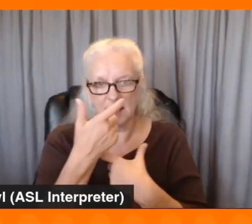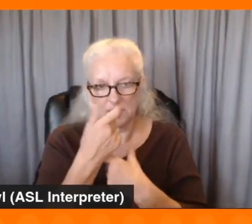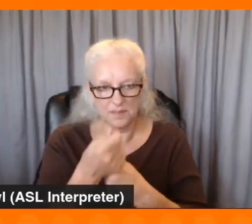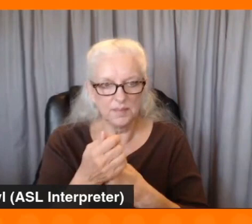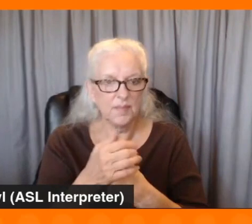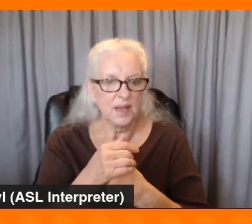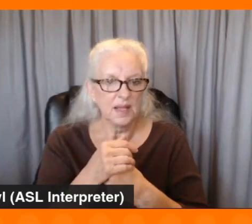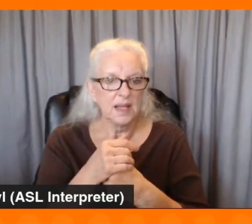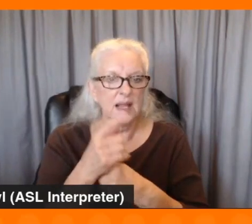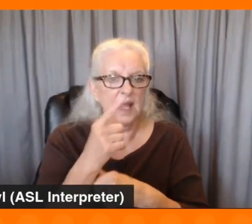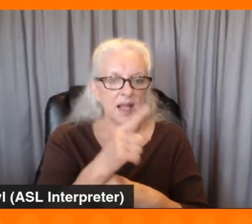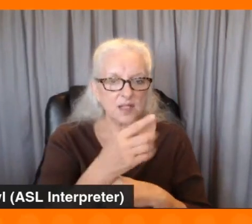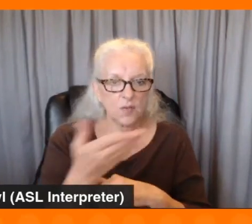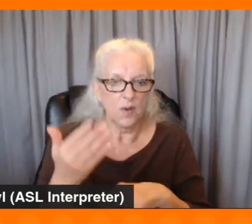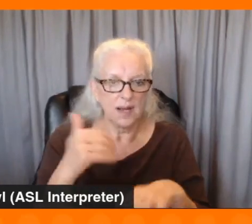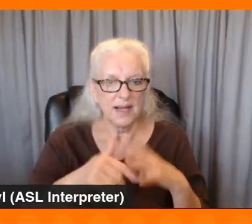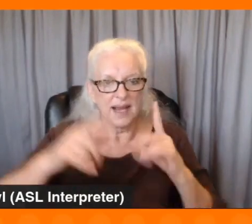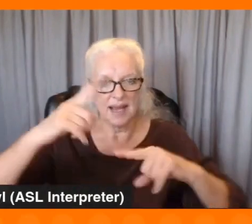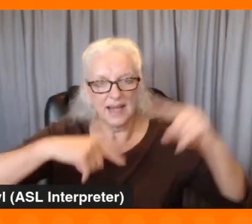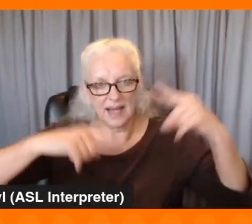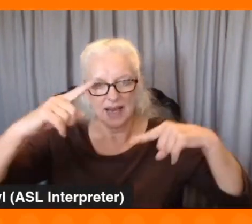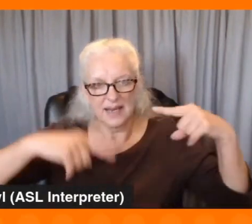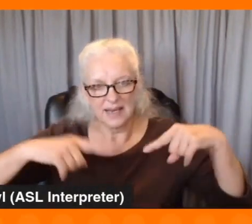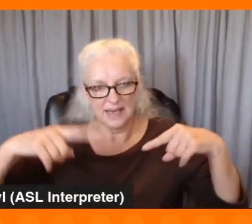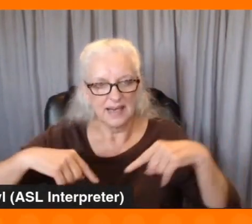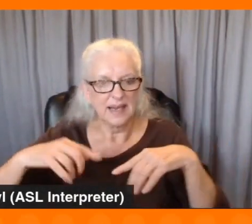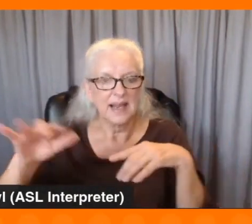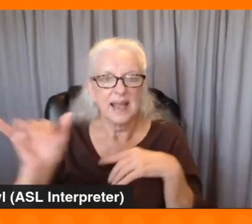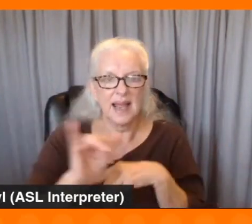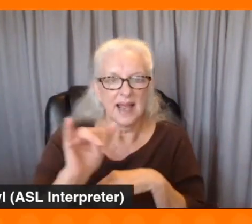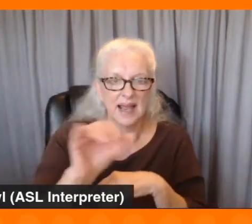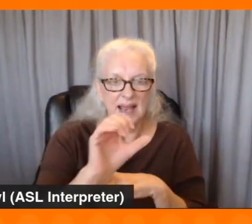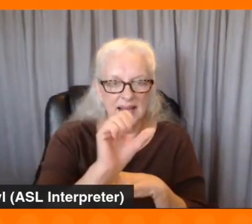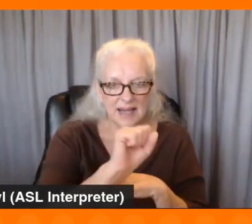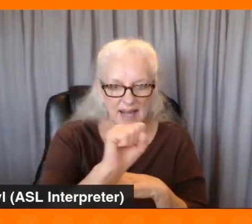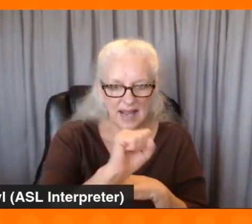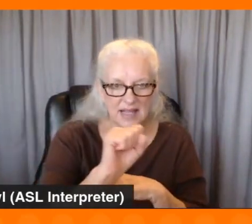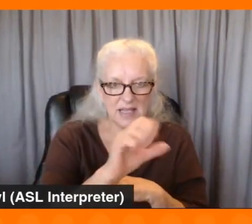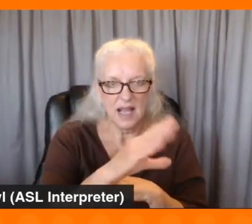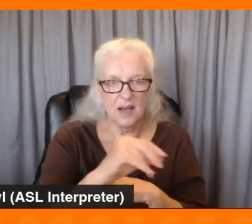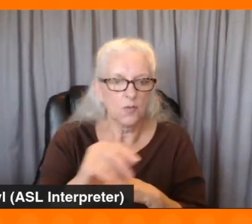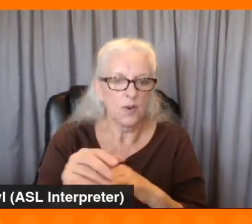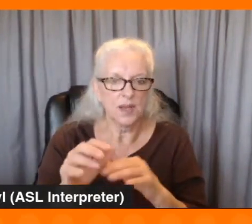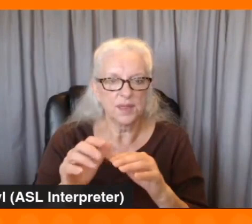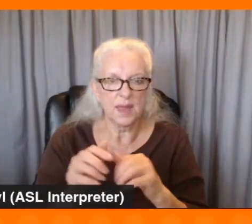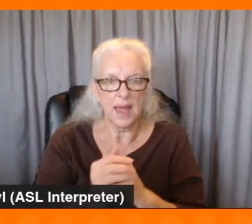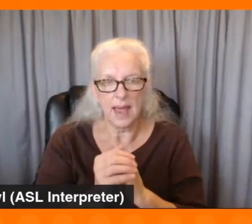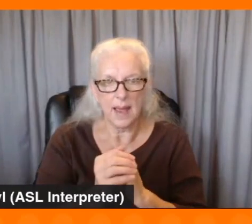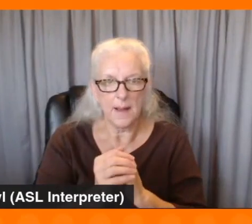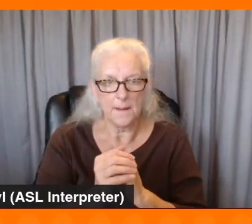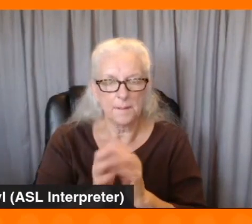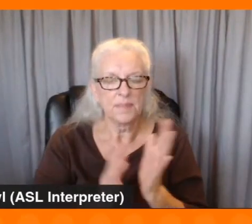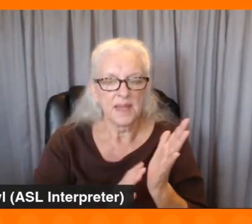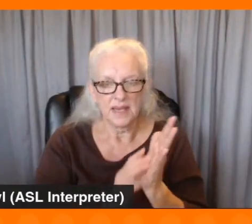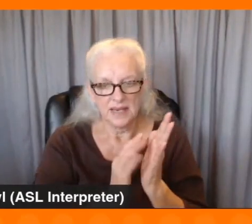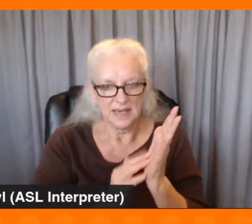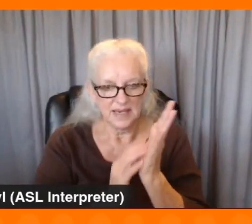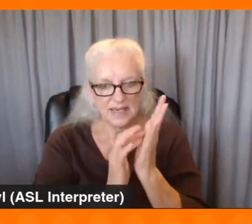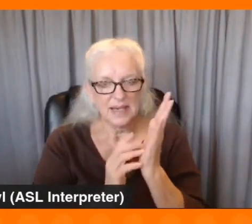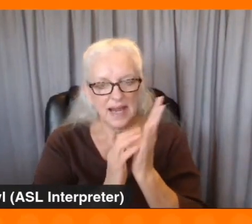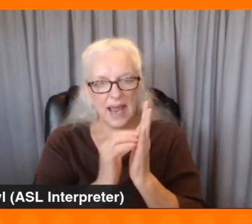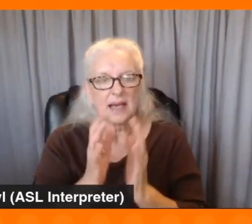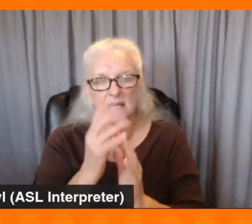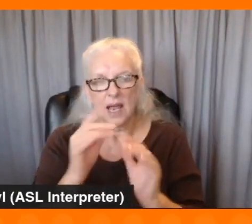the ones in diversity and inclusion, like the Scratch Junior Tactile, or the sessions around AI or socio-emotional